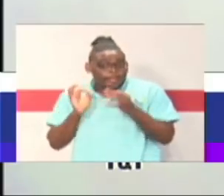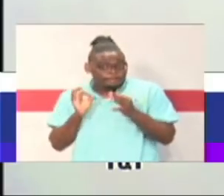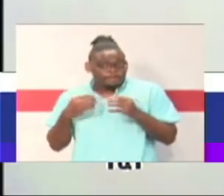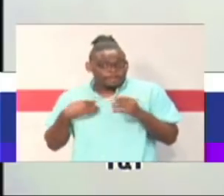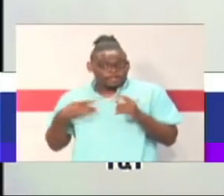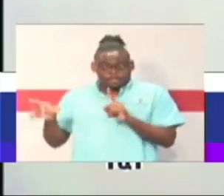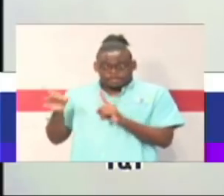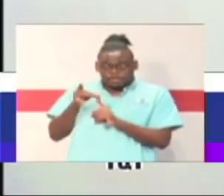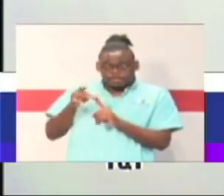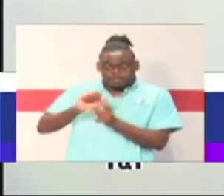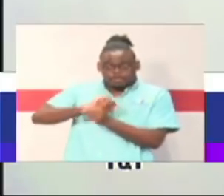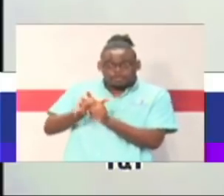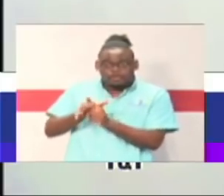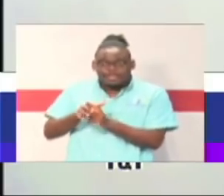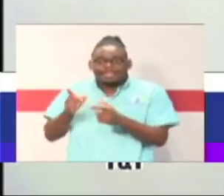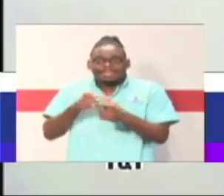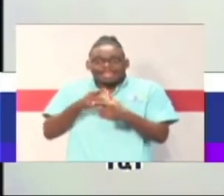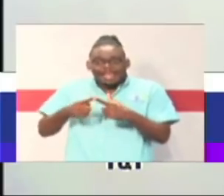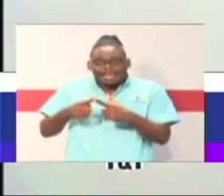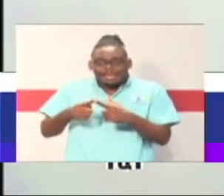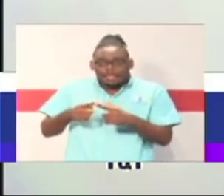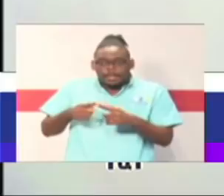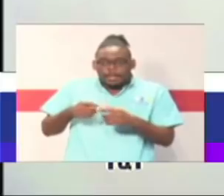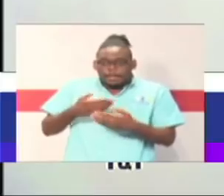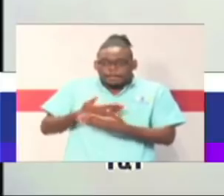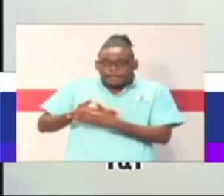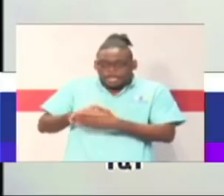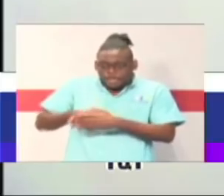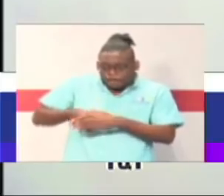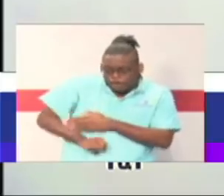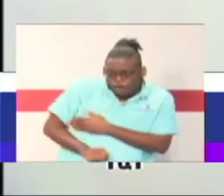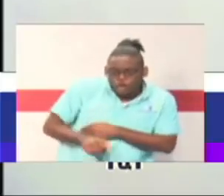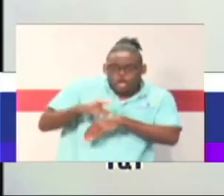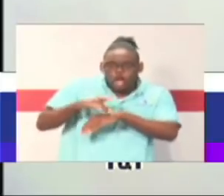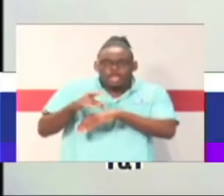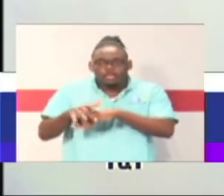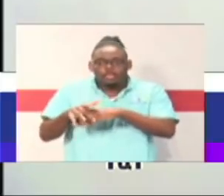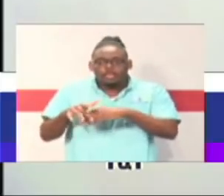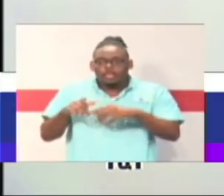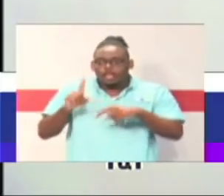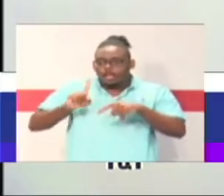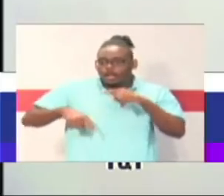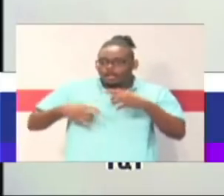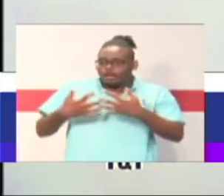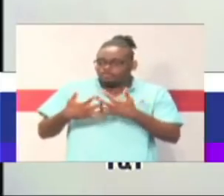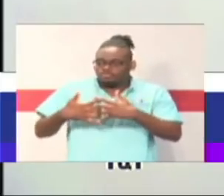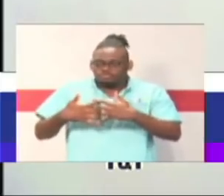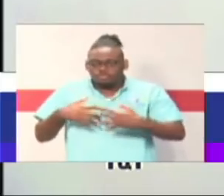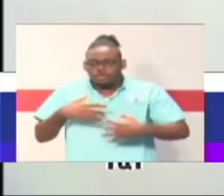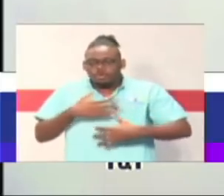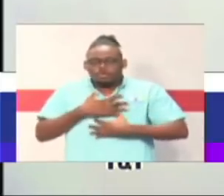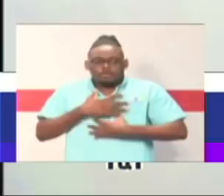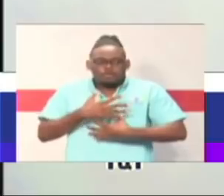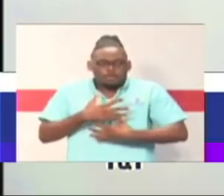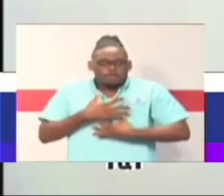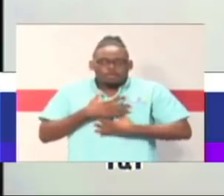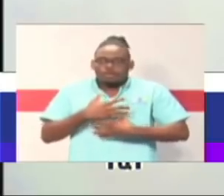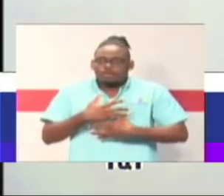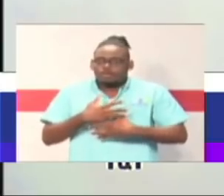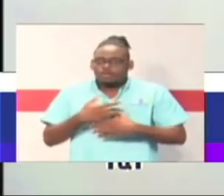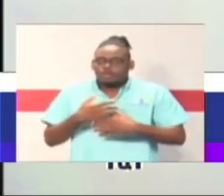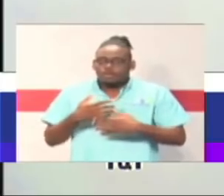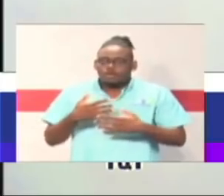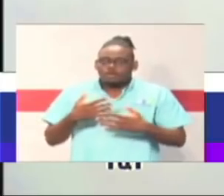into preterm labor, ending up on a ventilator, and not being able to come home and care for my children. With